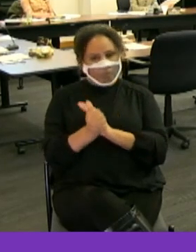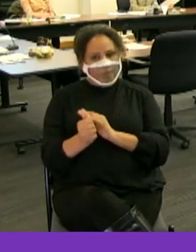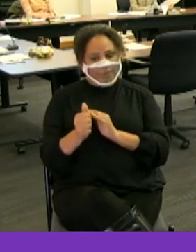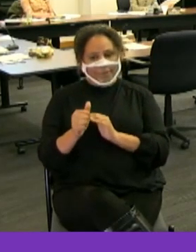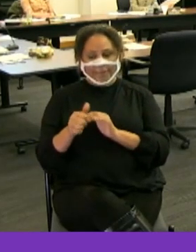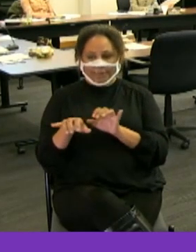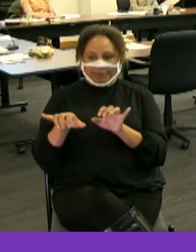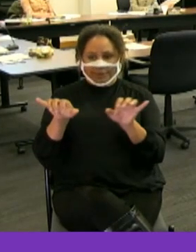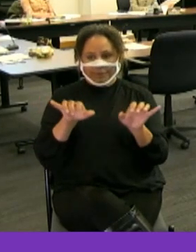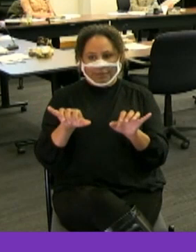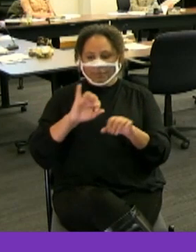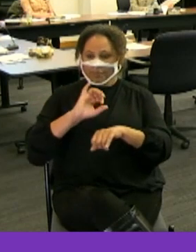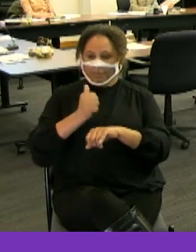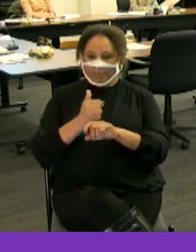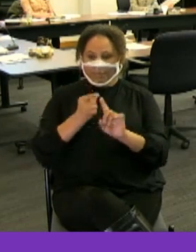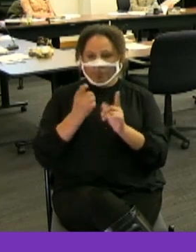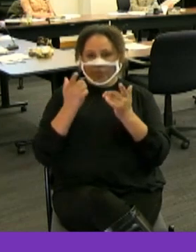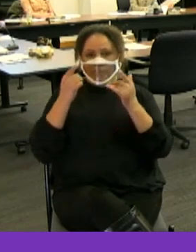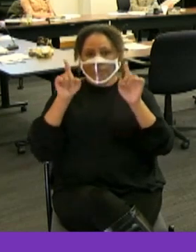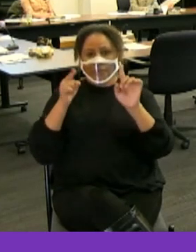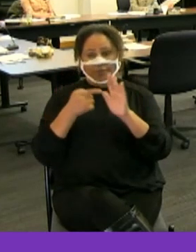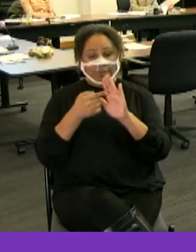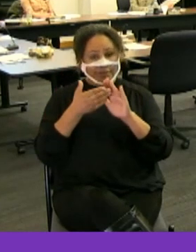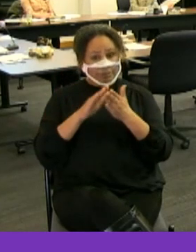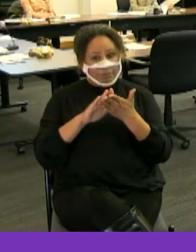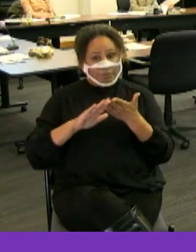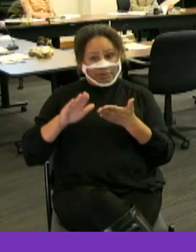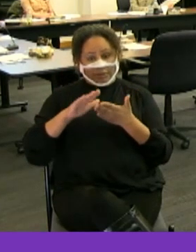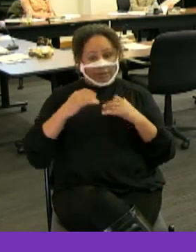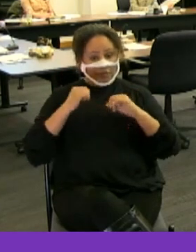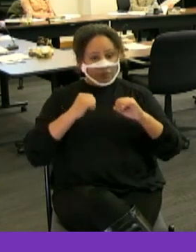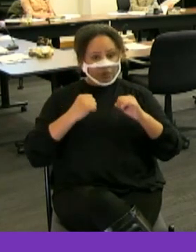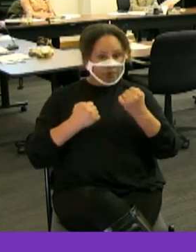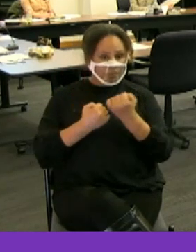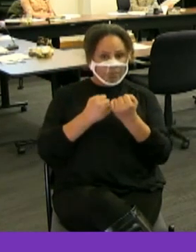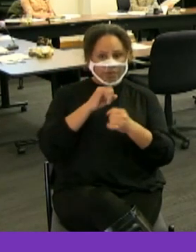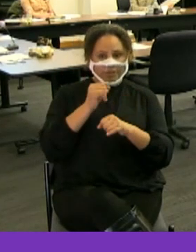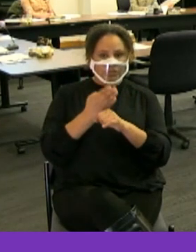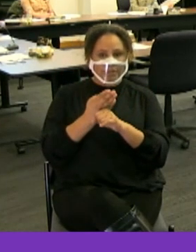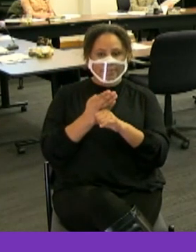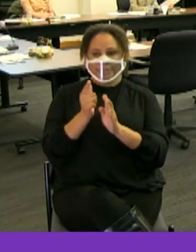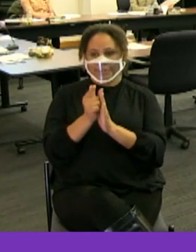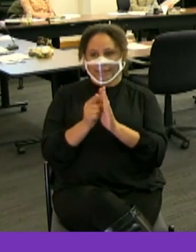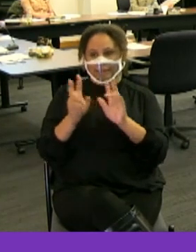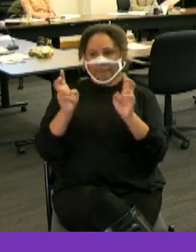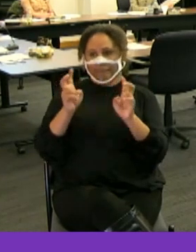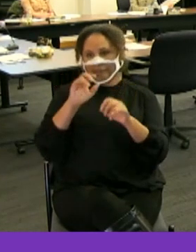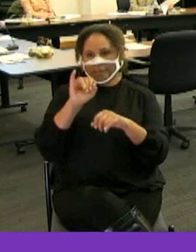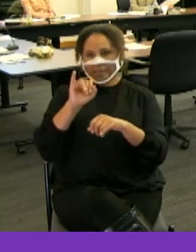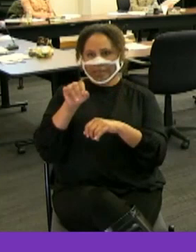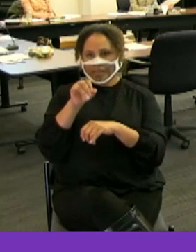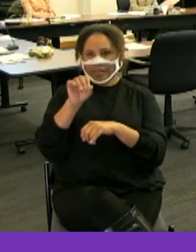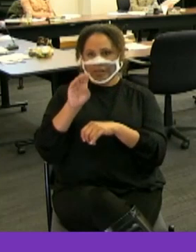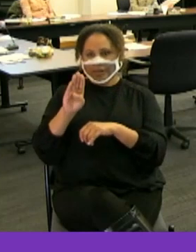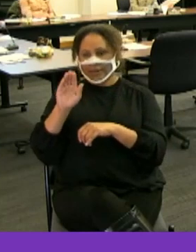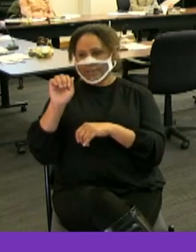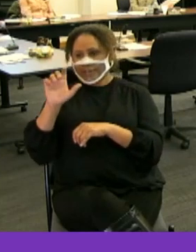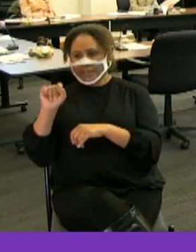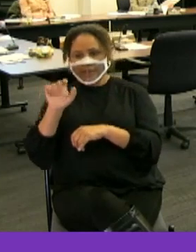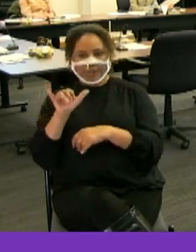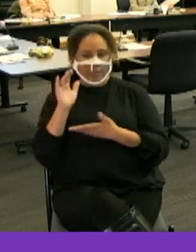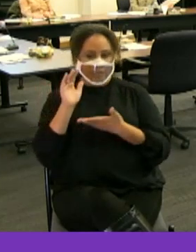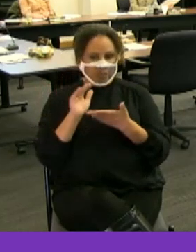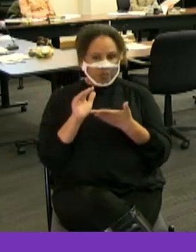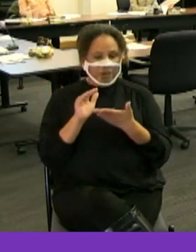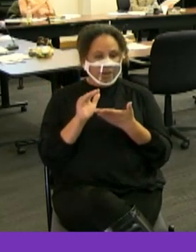standards set in place. To achieve this, the community colleges strongly support the JOBS Act. The JOBS Act would lower the threshold for Pell